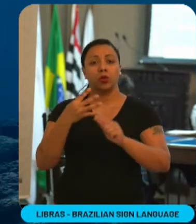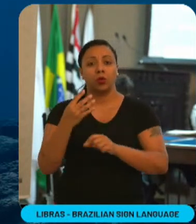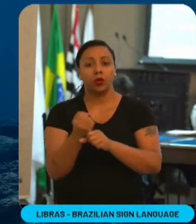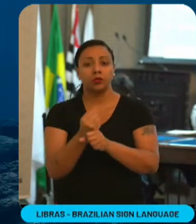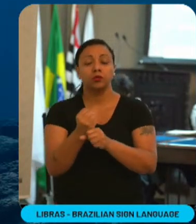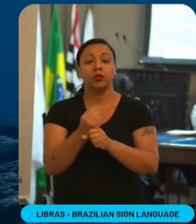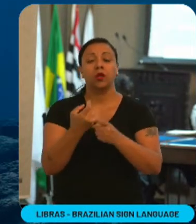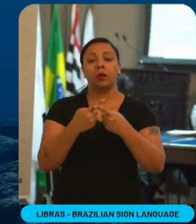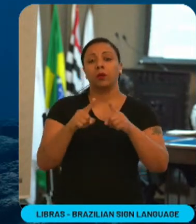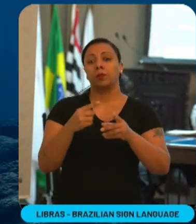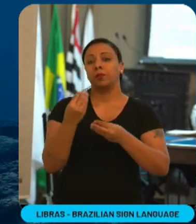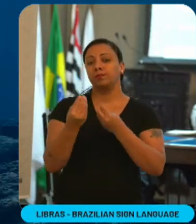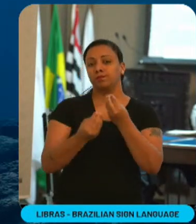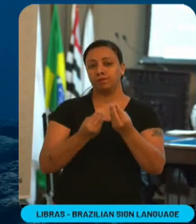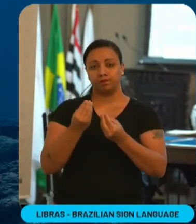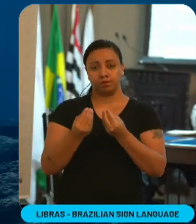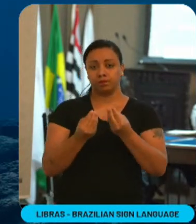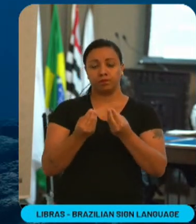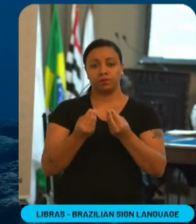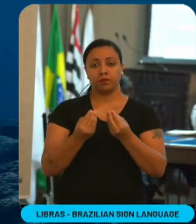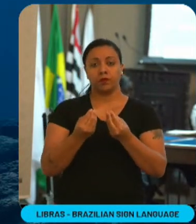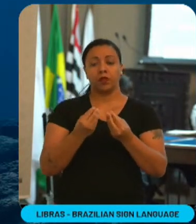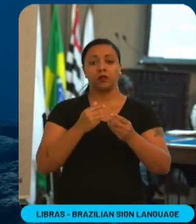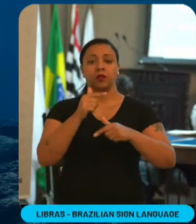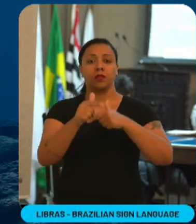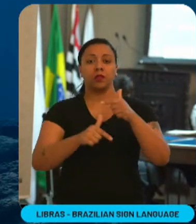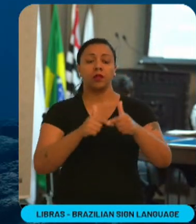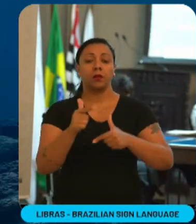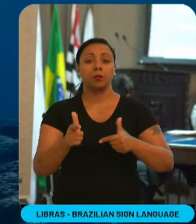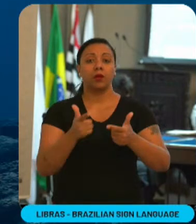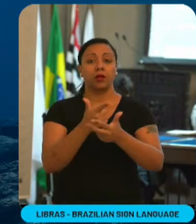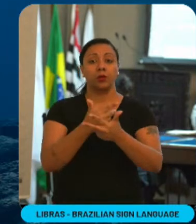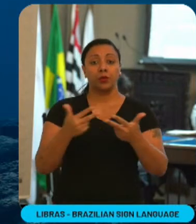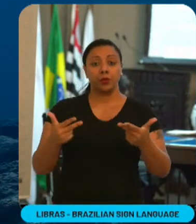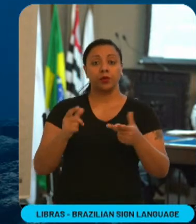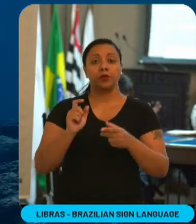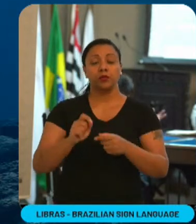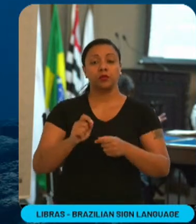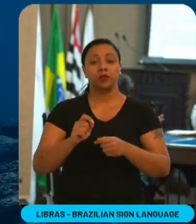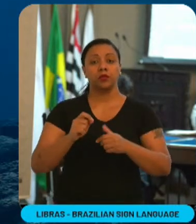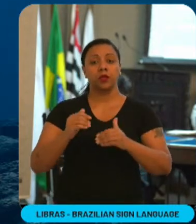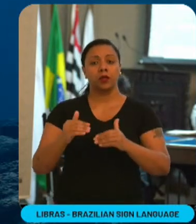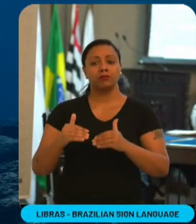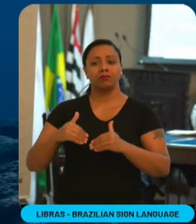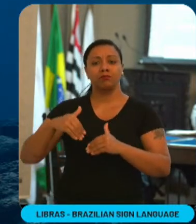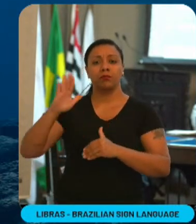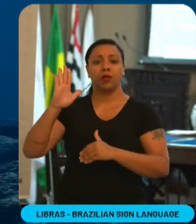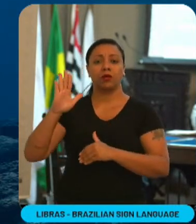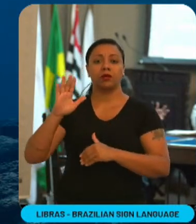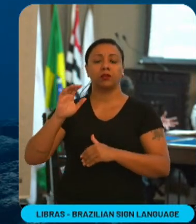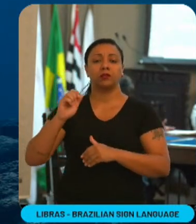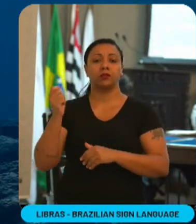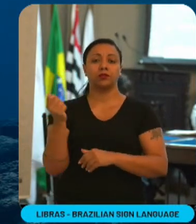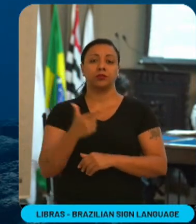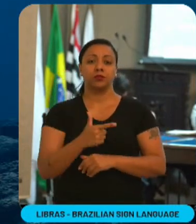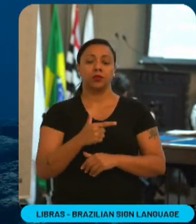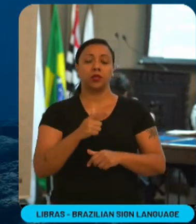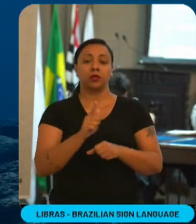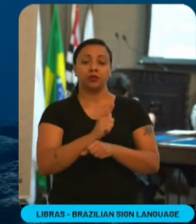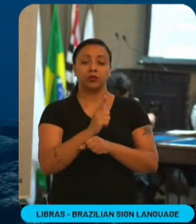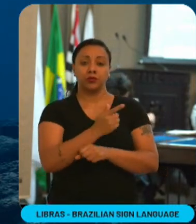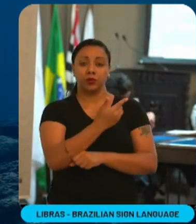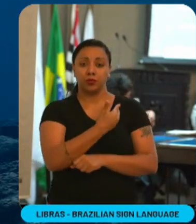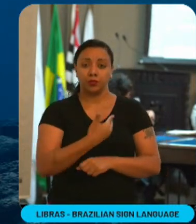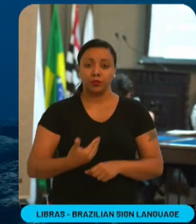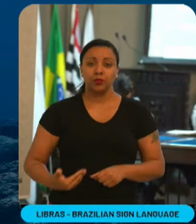uh, allow for projections for 4 years. But as you work with something that is